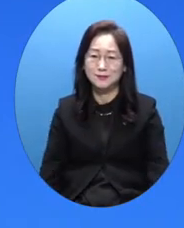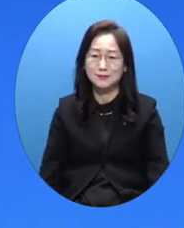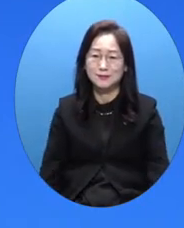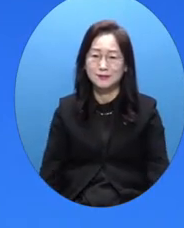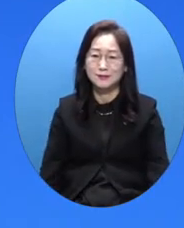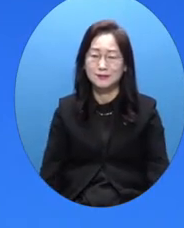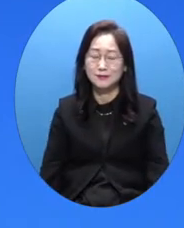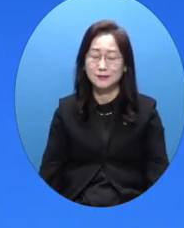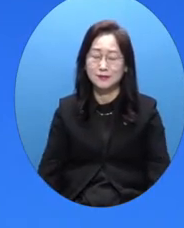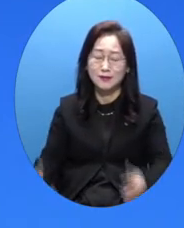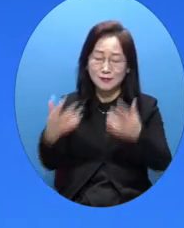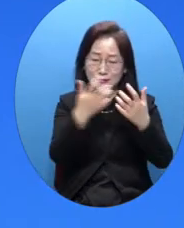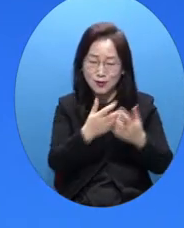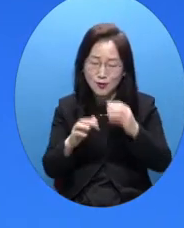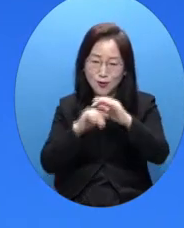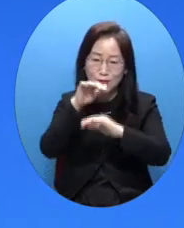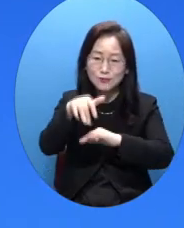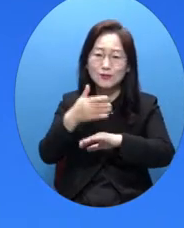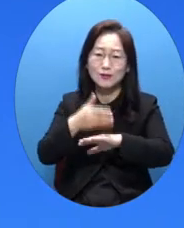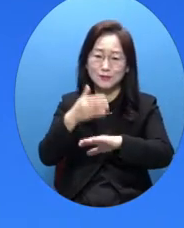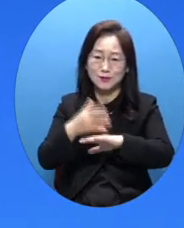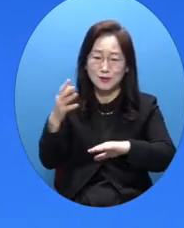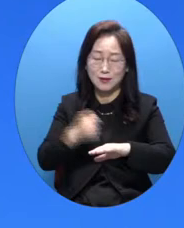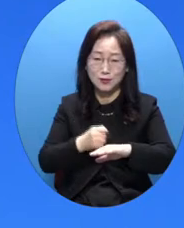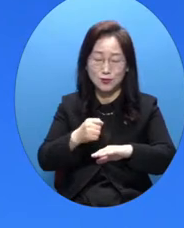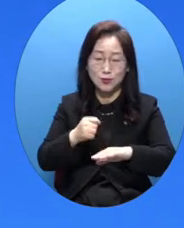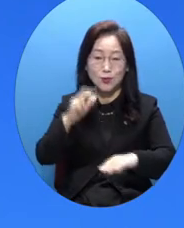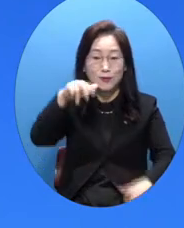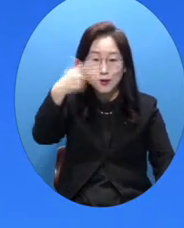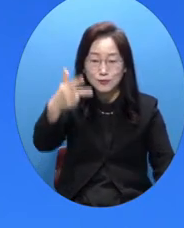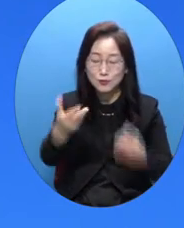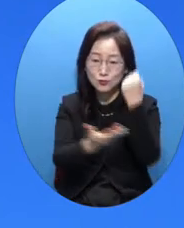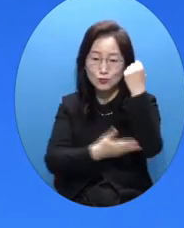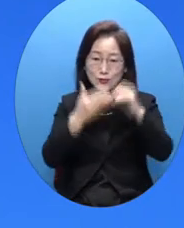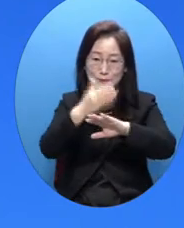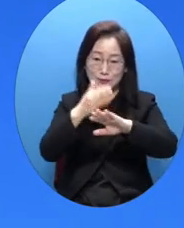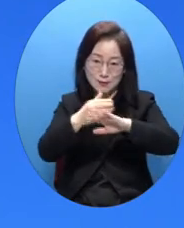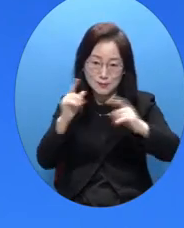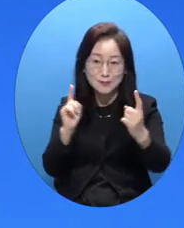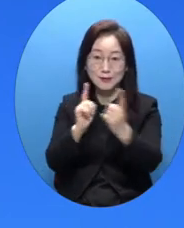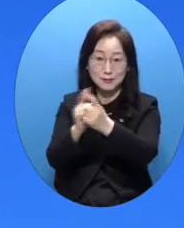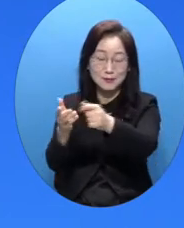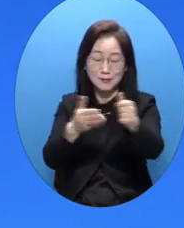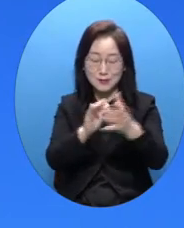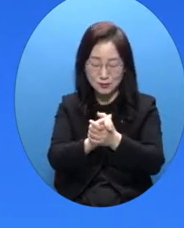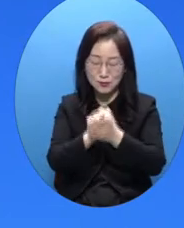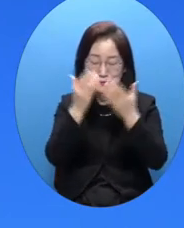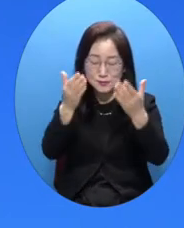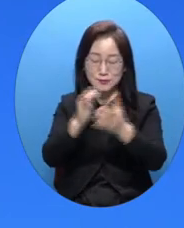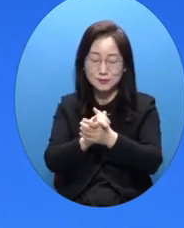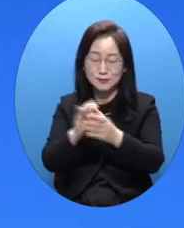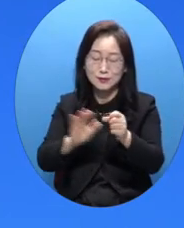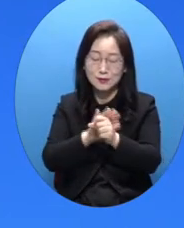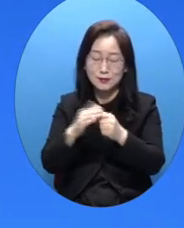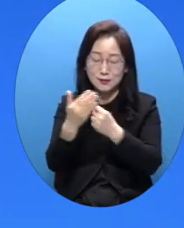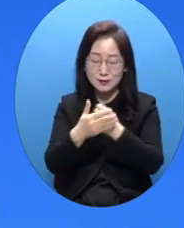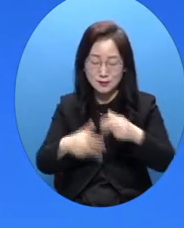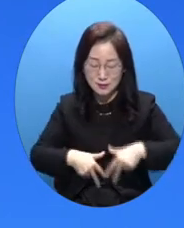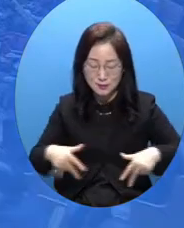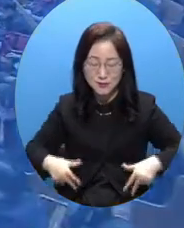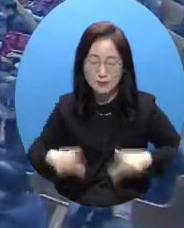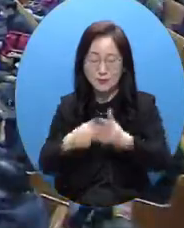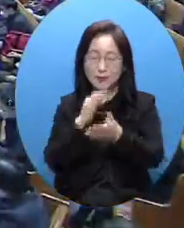to worship God all things are done by the grace of God and I hope that we will celebrate Thanksgiving